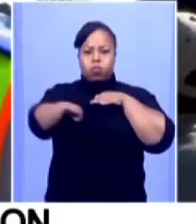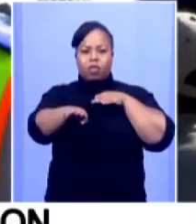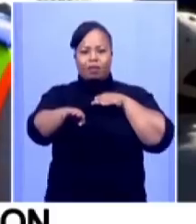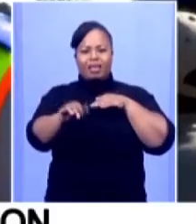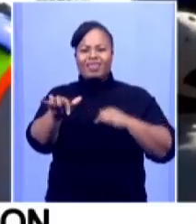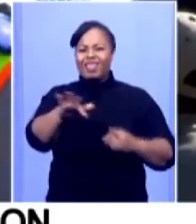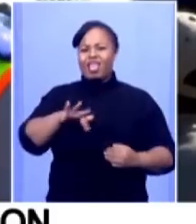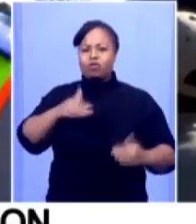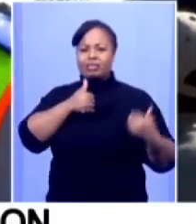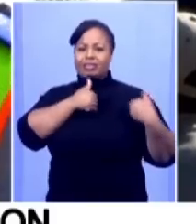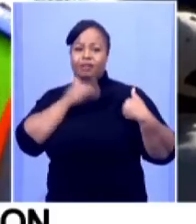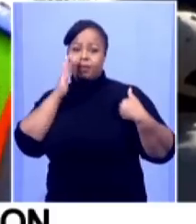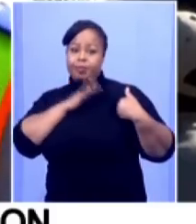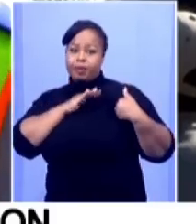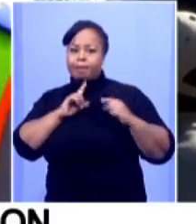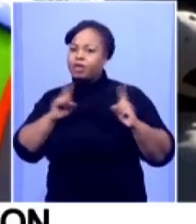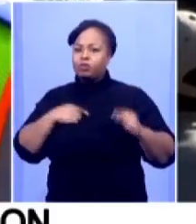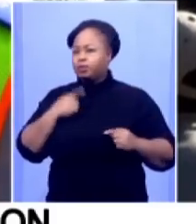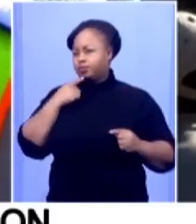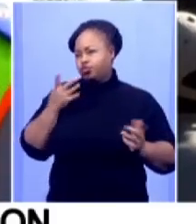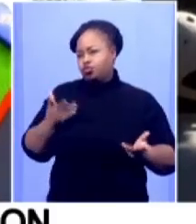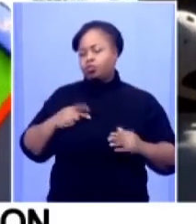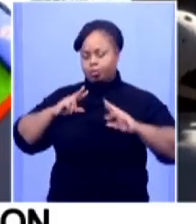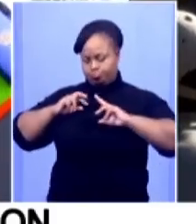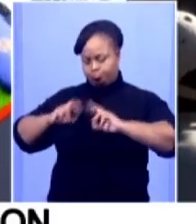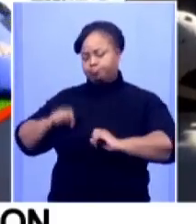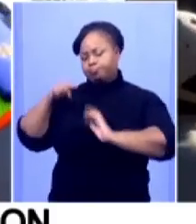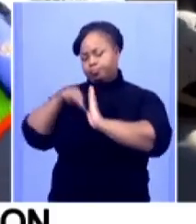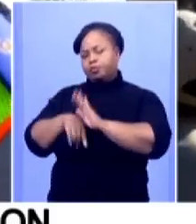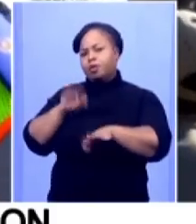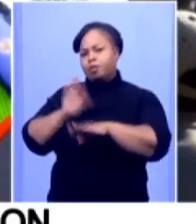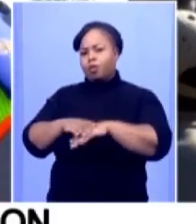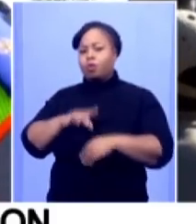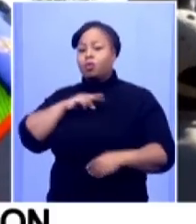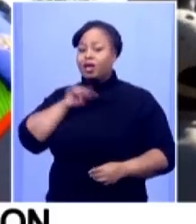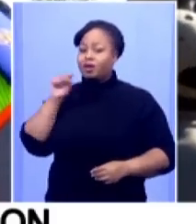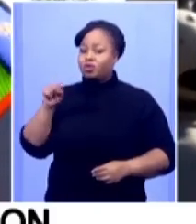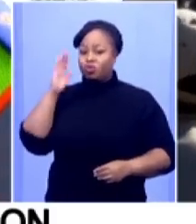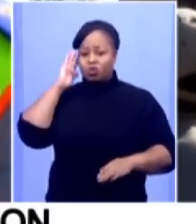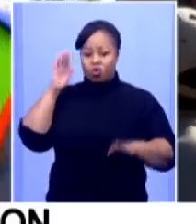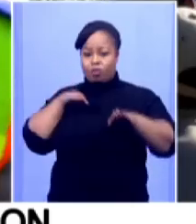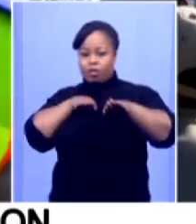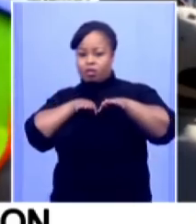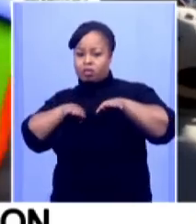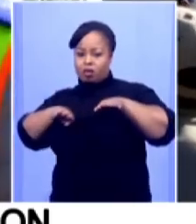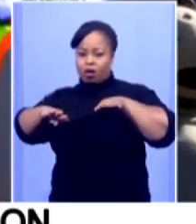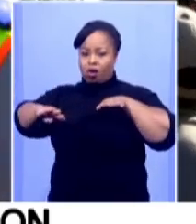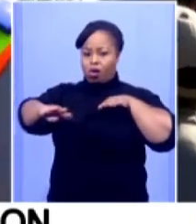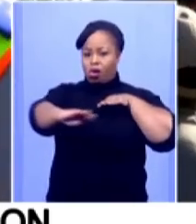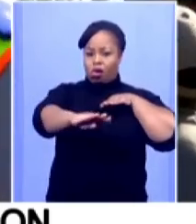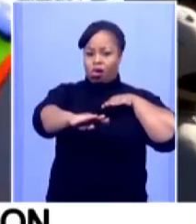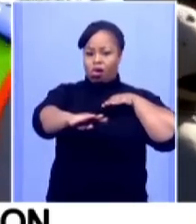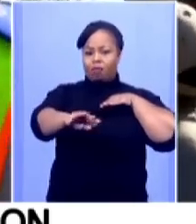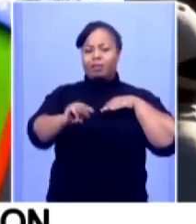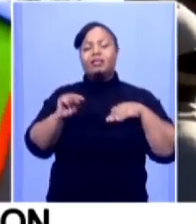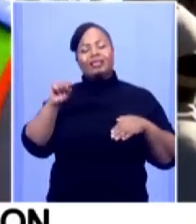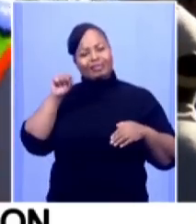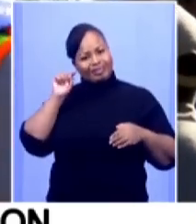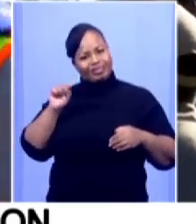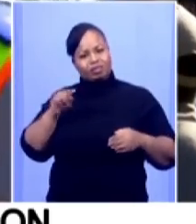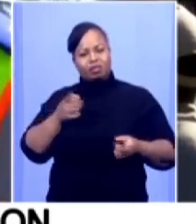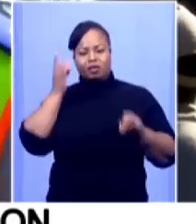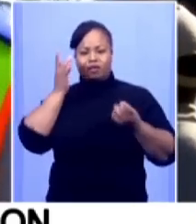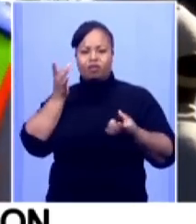not saying that will form part of our investigation. You'll understand that this is a sharp curve, so we will just get